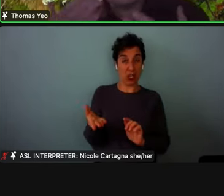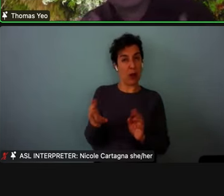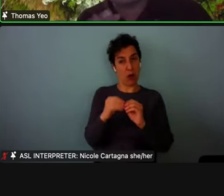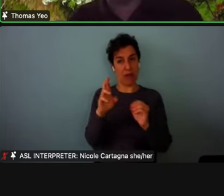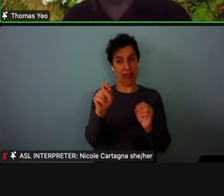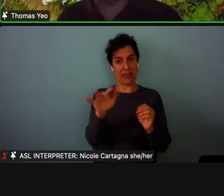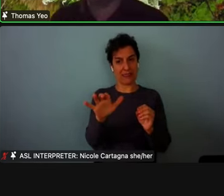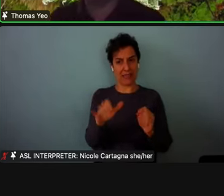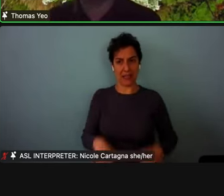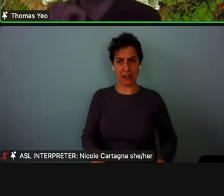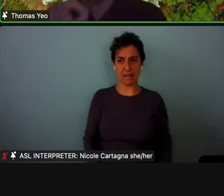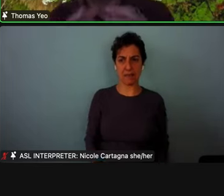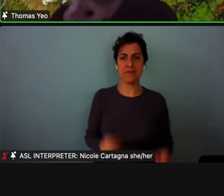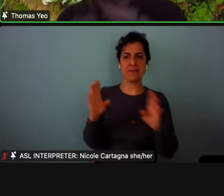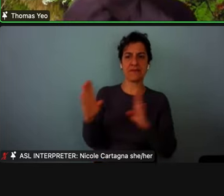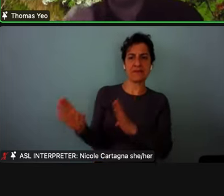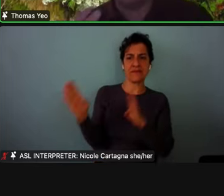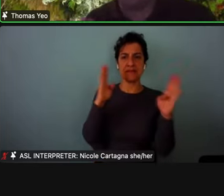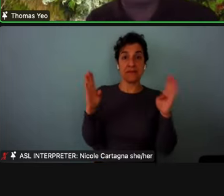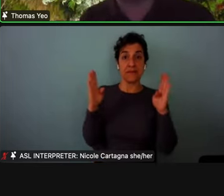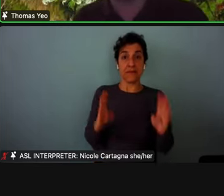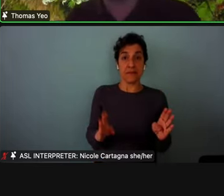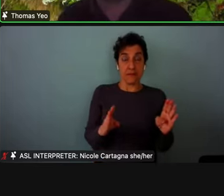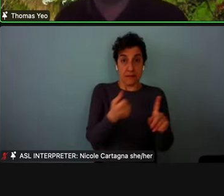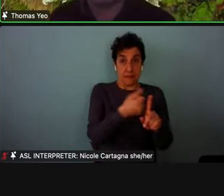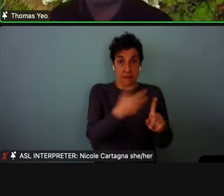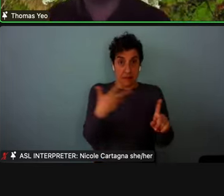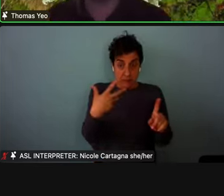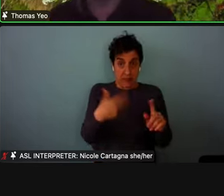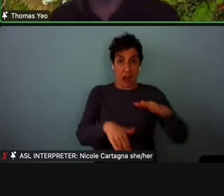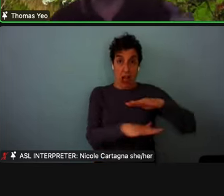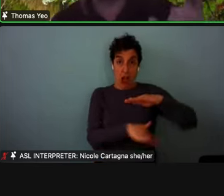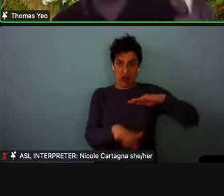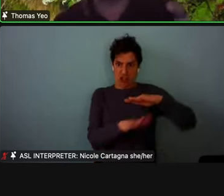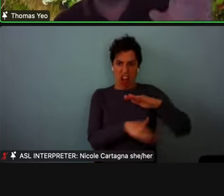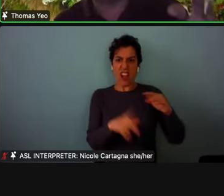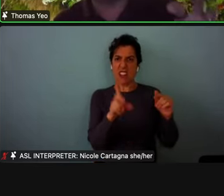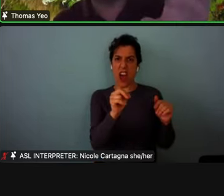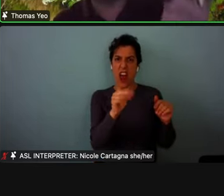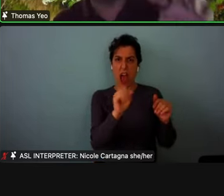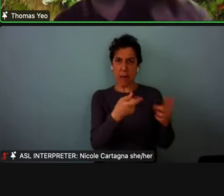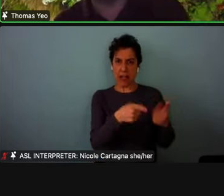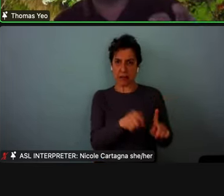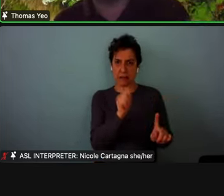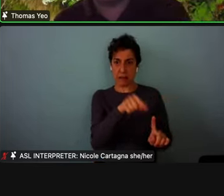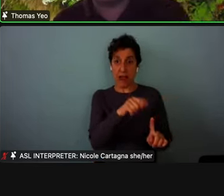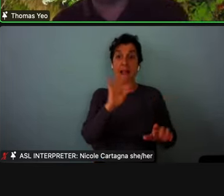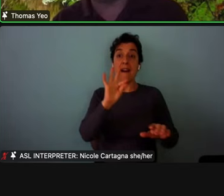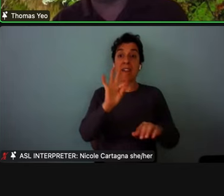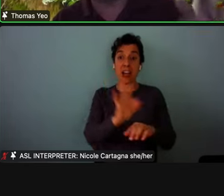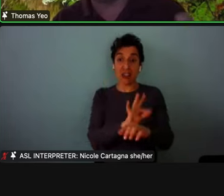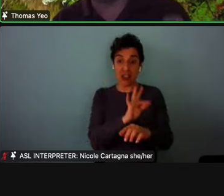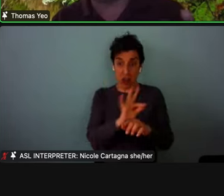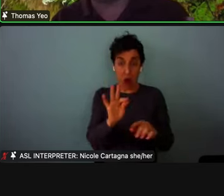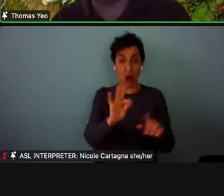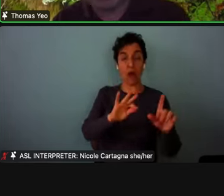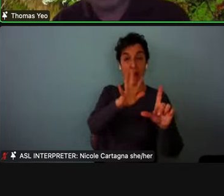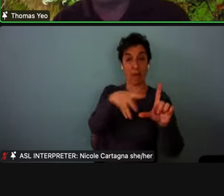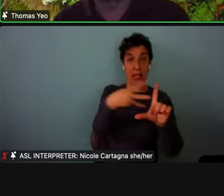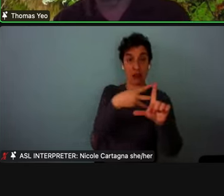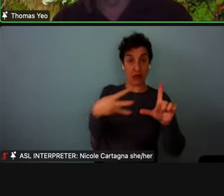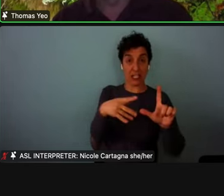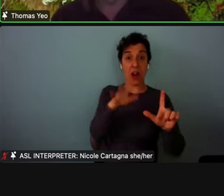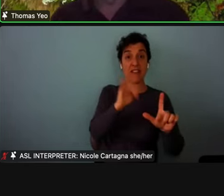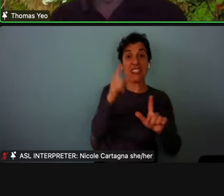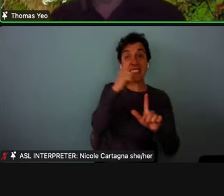Let us dig deeper into the underlying functional connectivity dynamics. So this is the functional connectivity dynamics matrix of the simulated